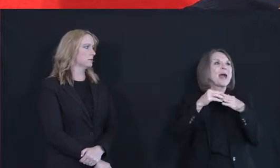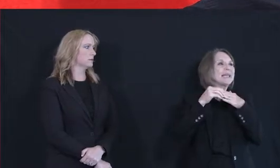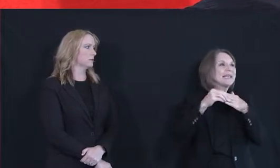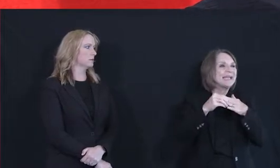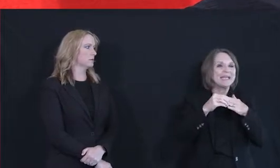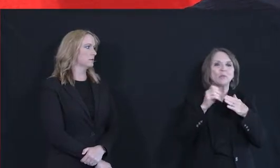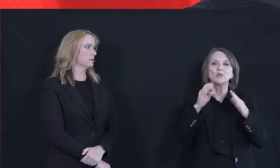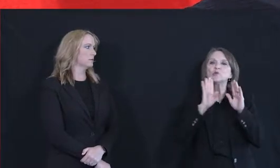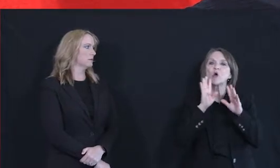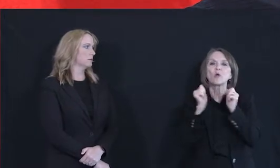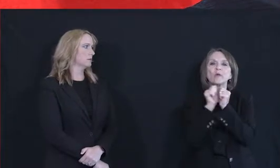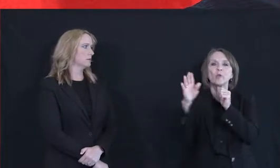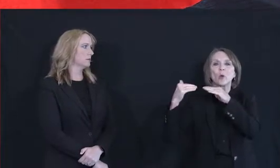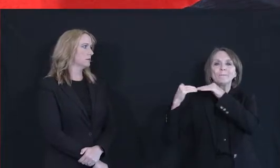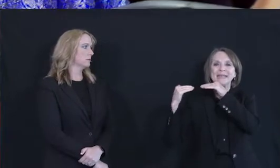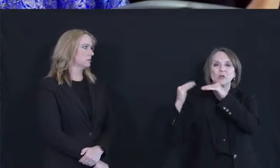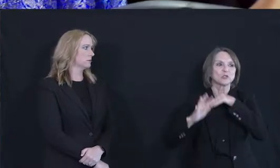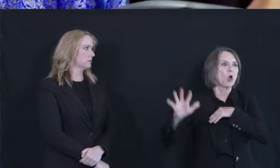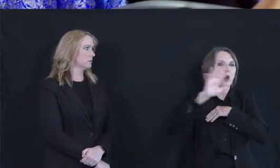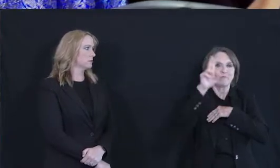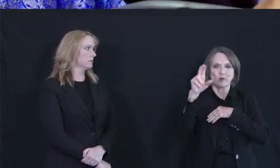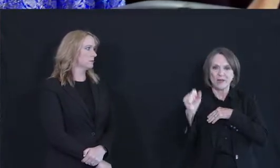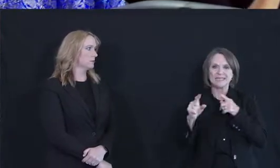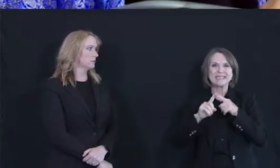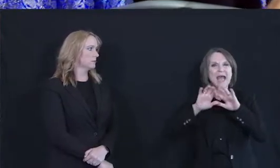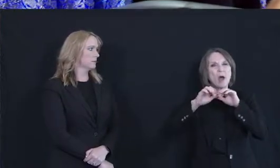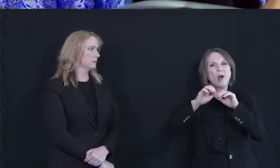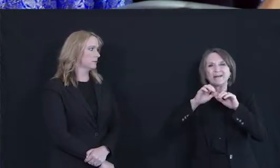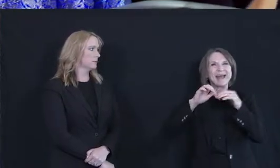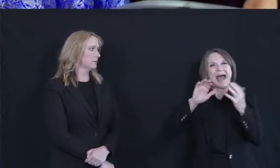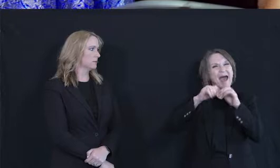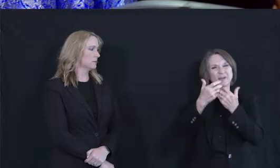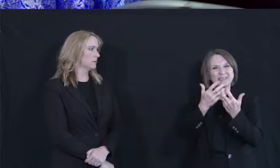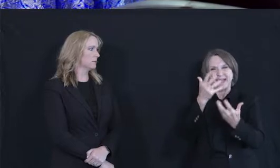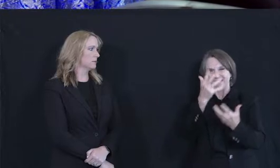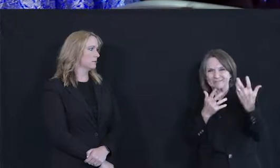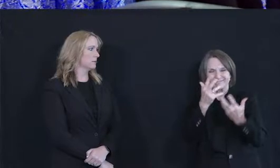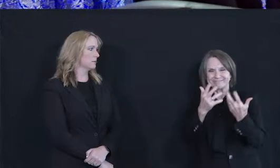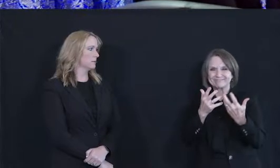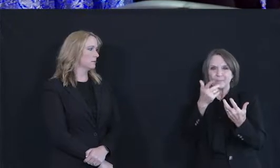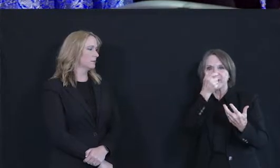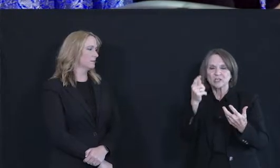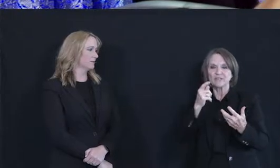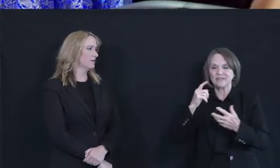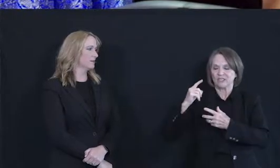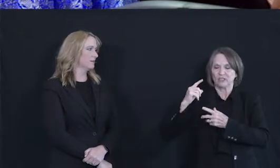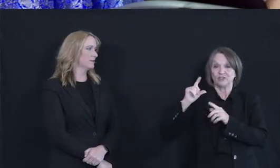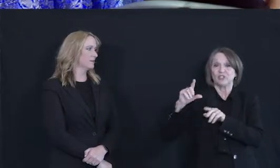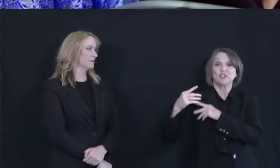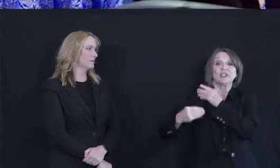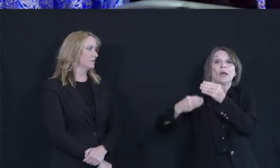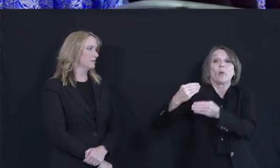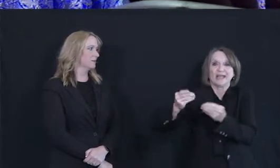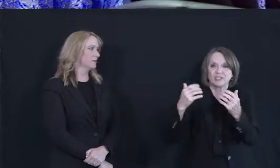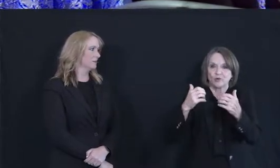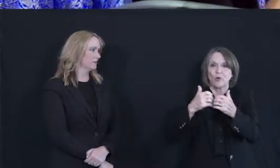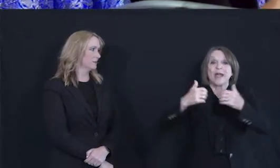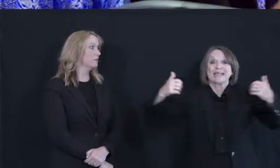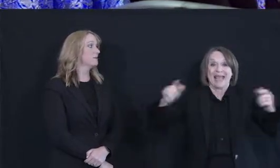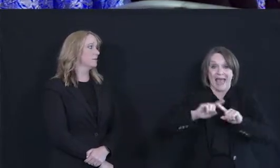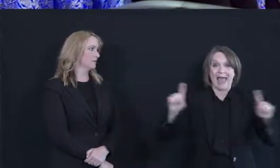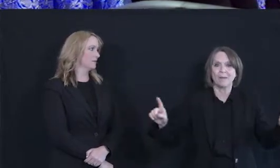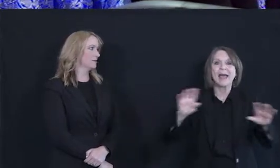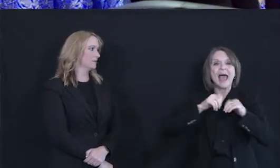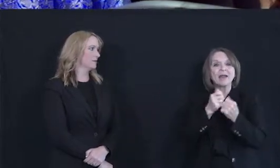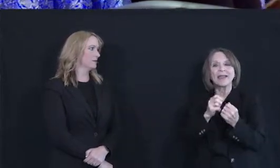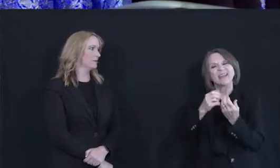how does your um frankly generational Gap influence your leadership style and how you approach the problems that